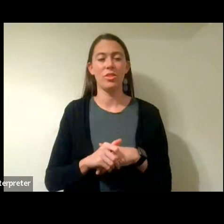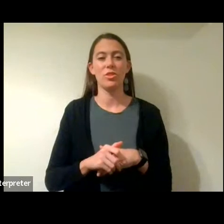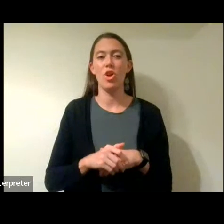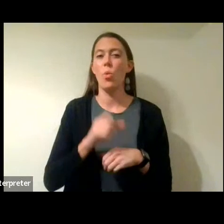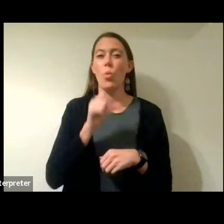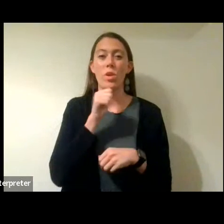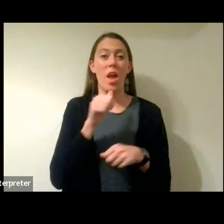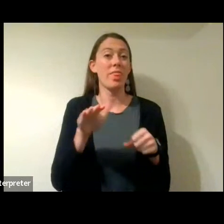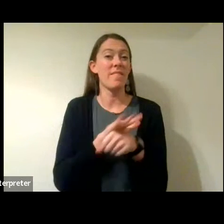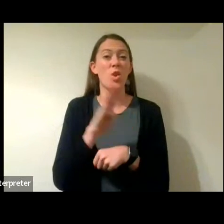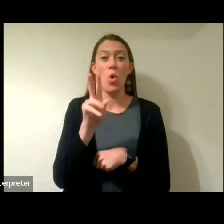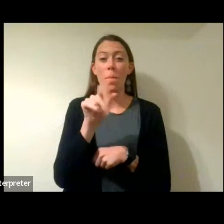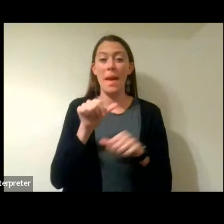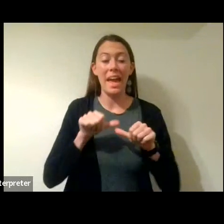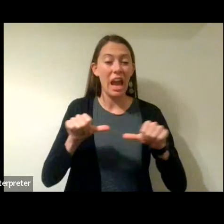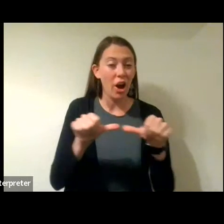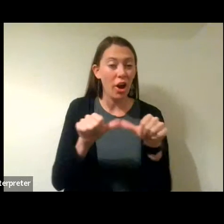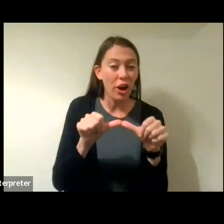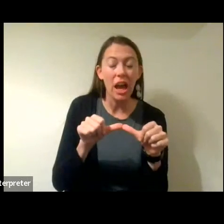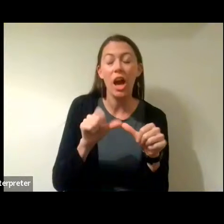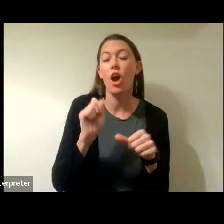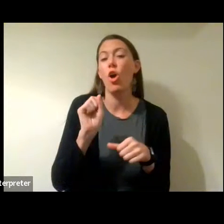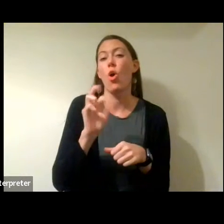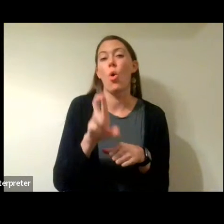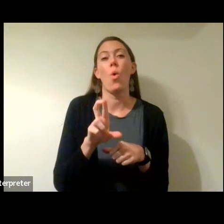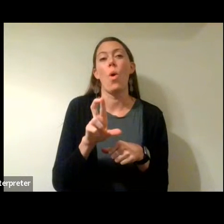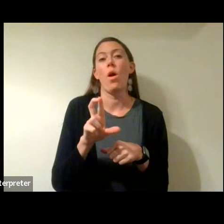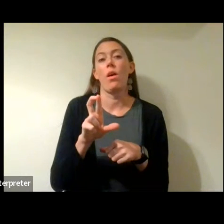I know that this is,